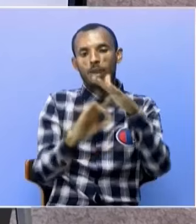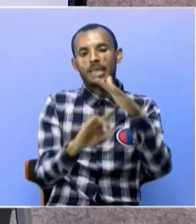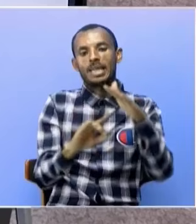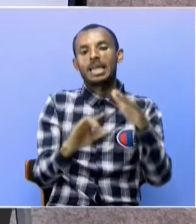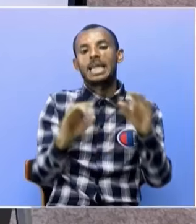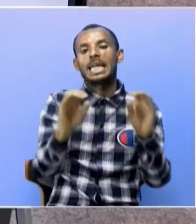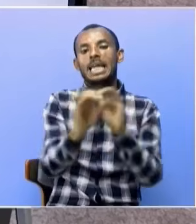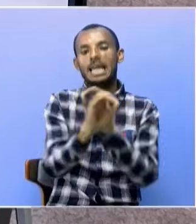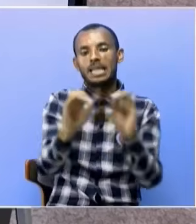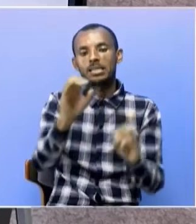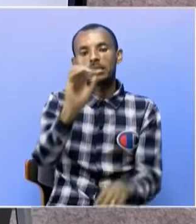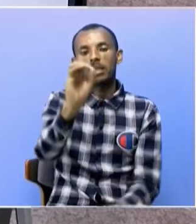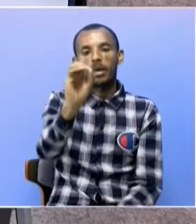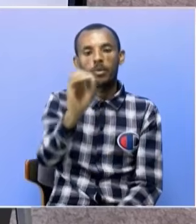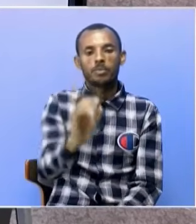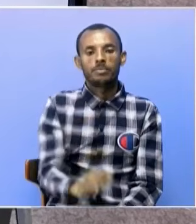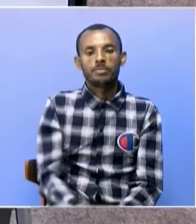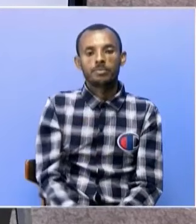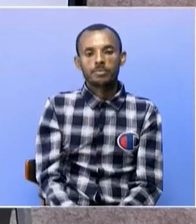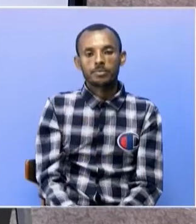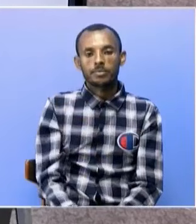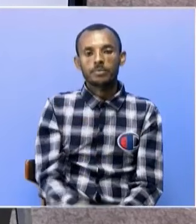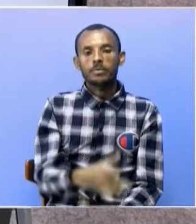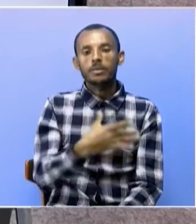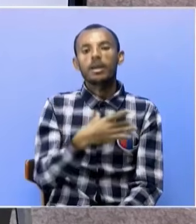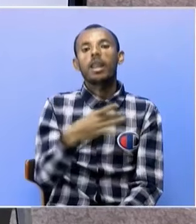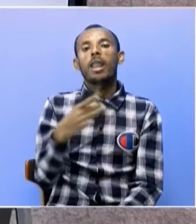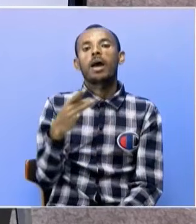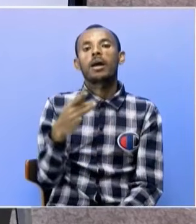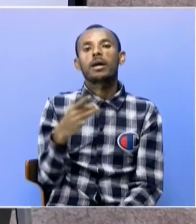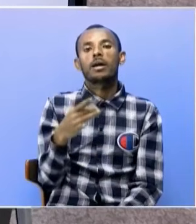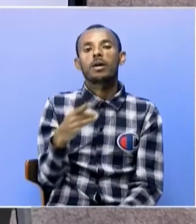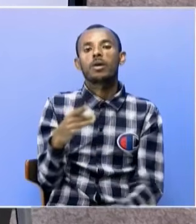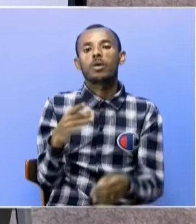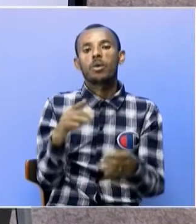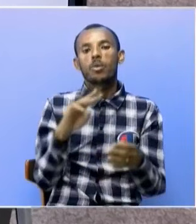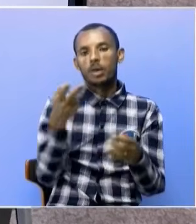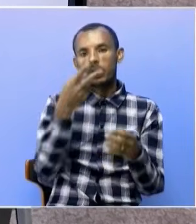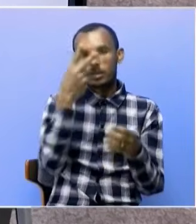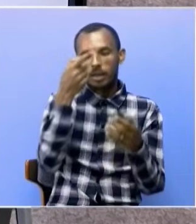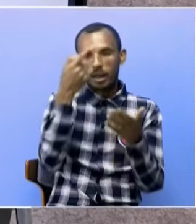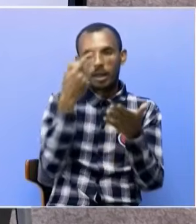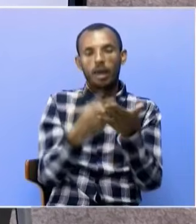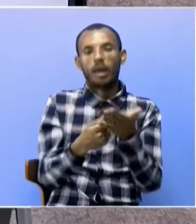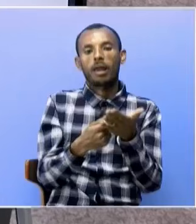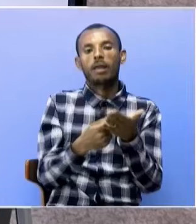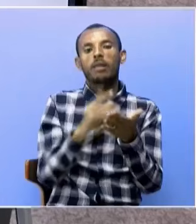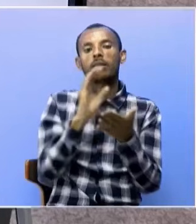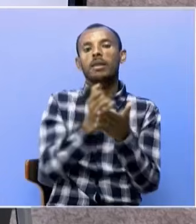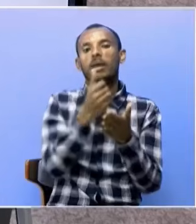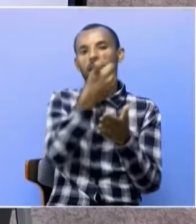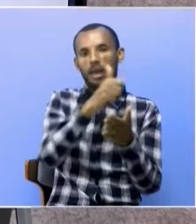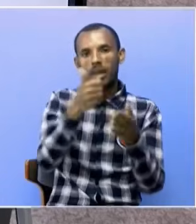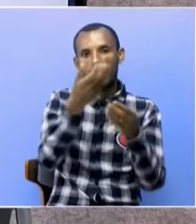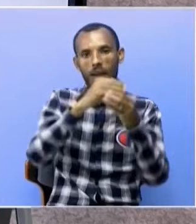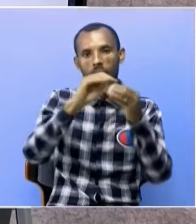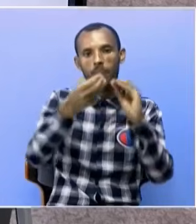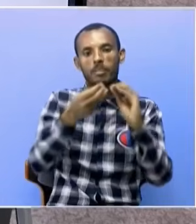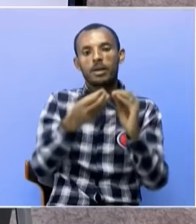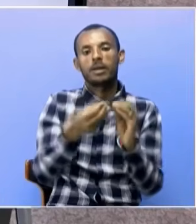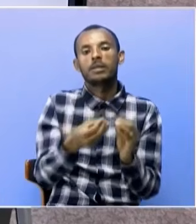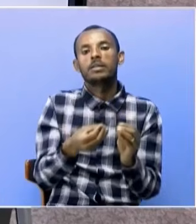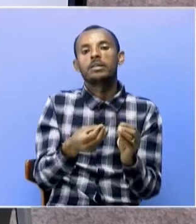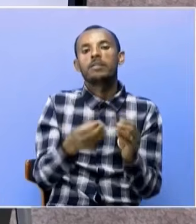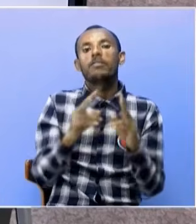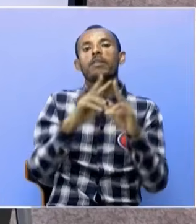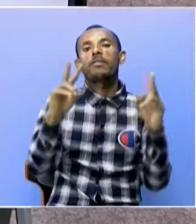non-zero. Okay? Like what we have seen here, take any number and verify this property.